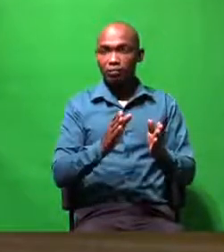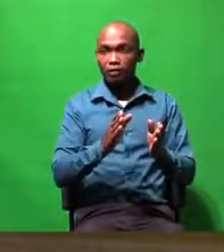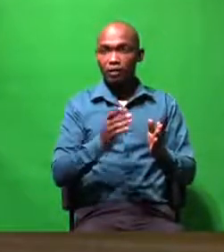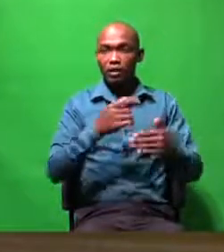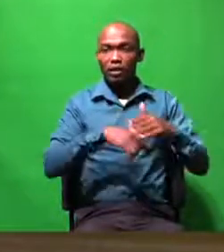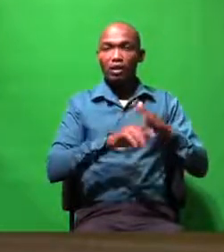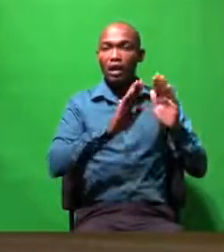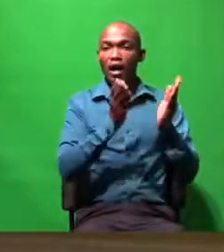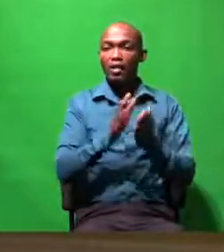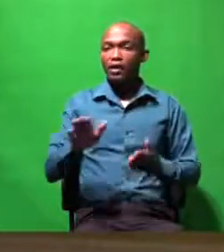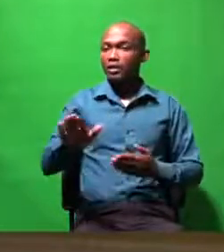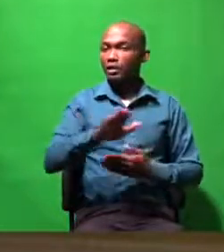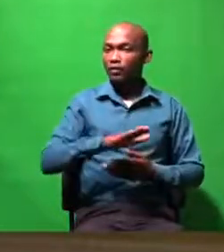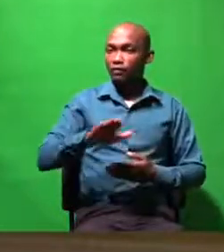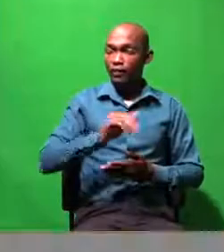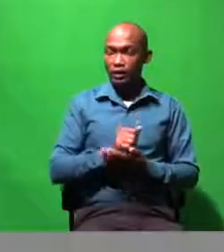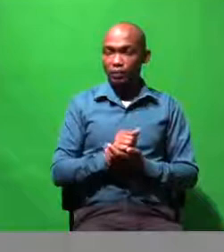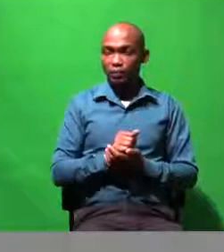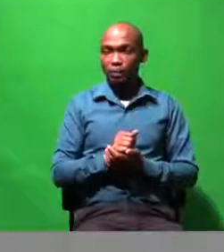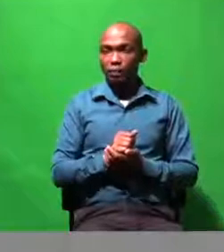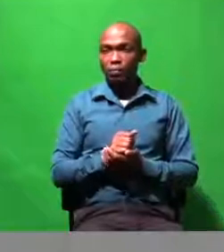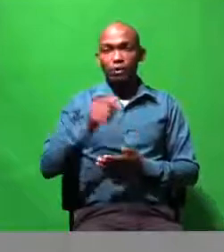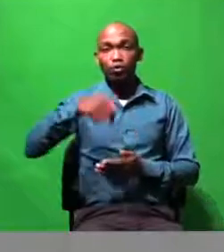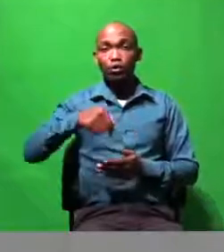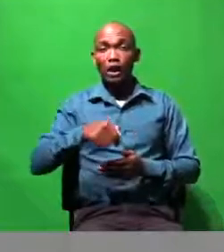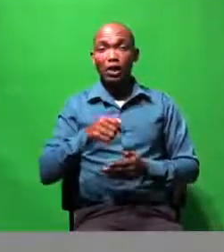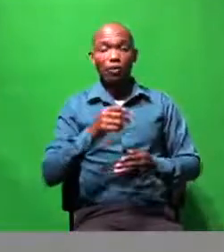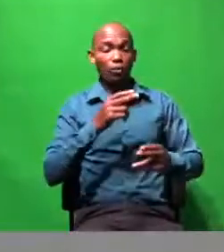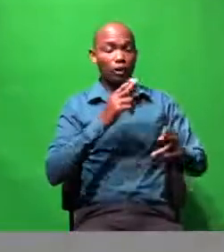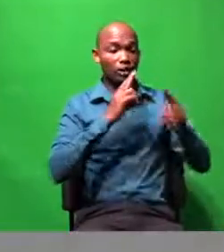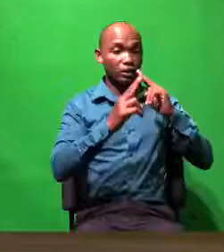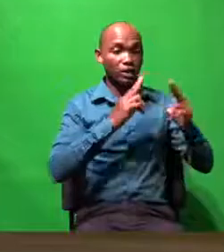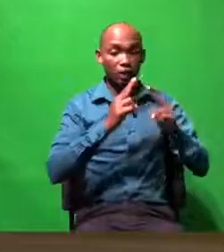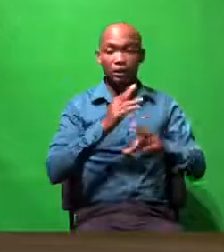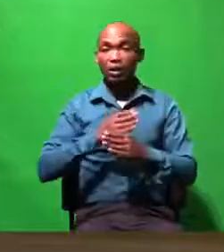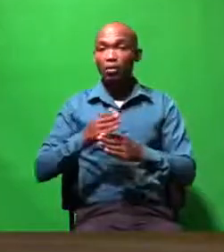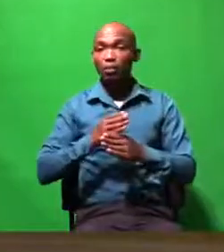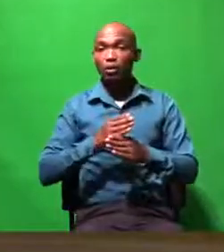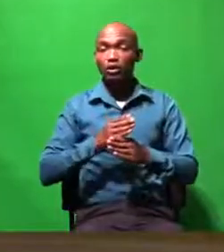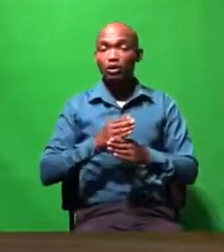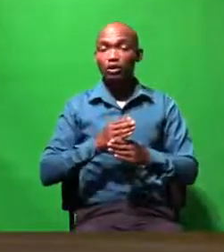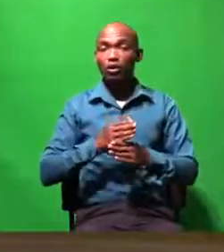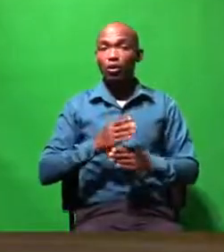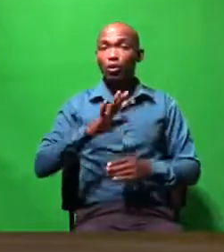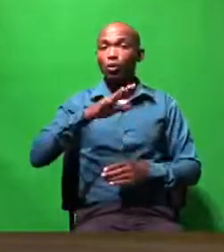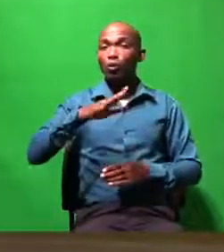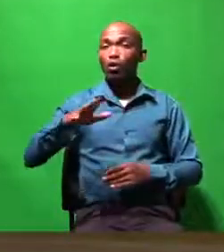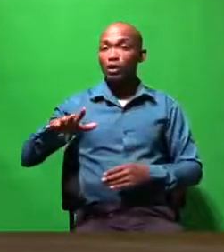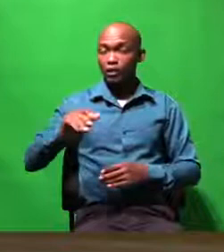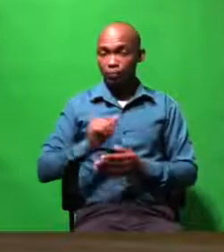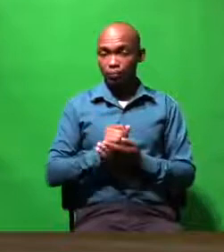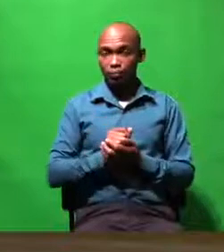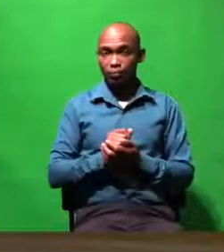So today, in our subtopic, we can discuss about the water bodies. My